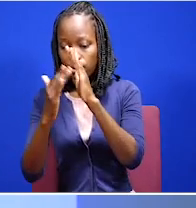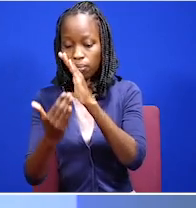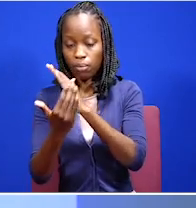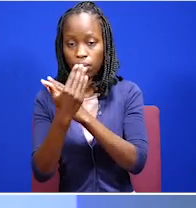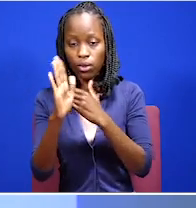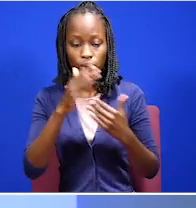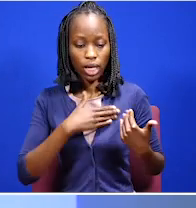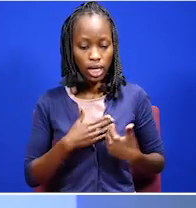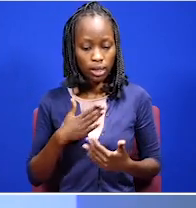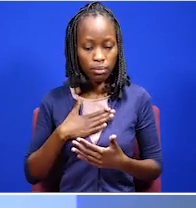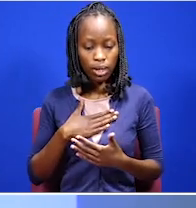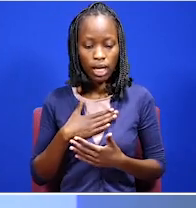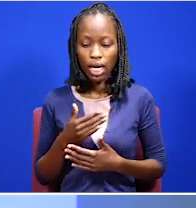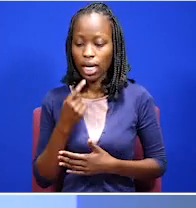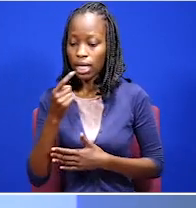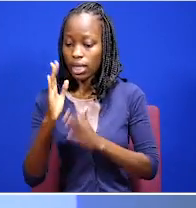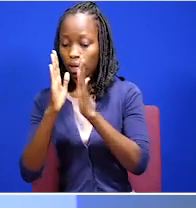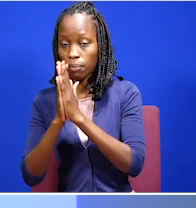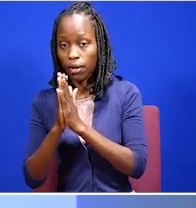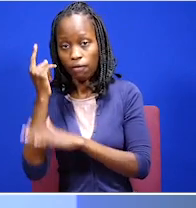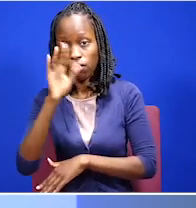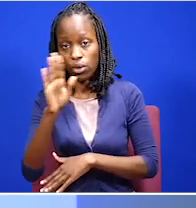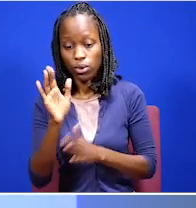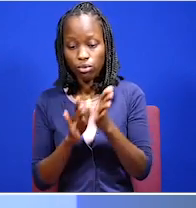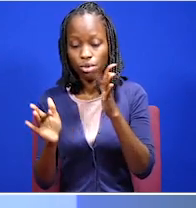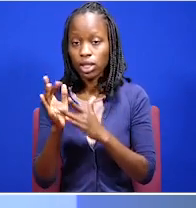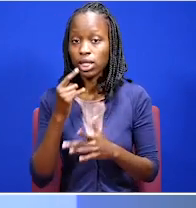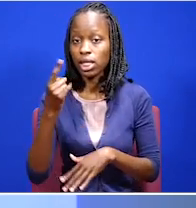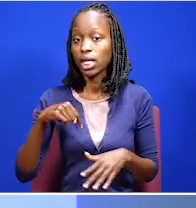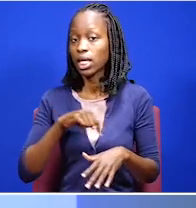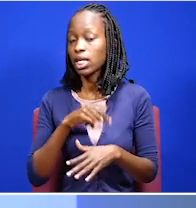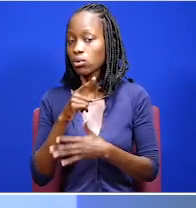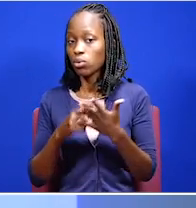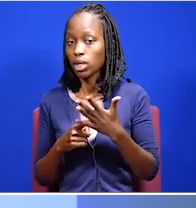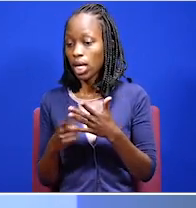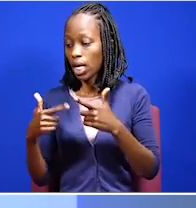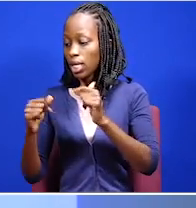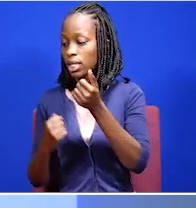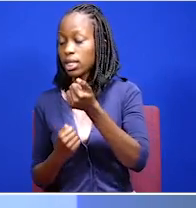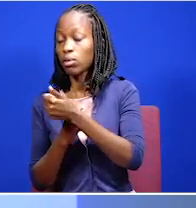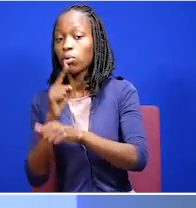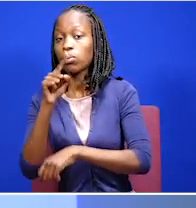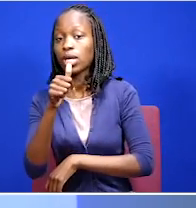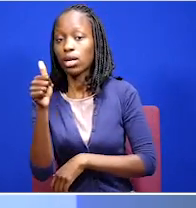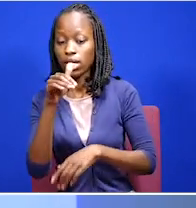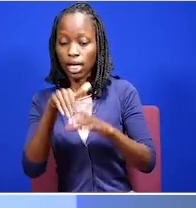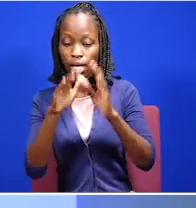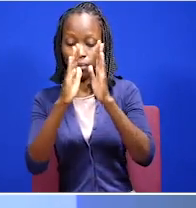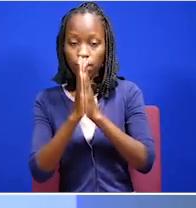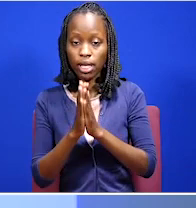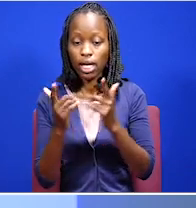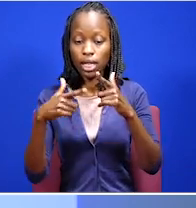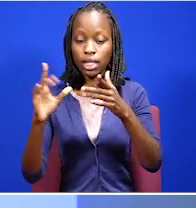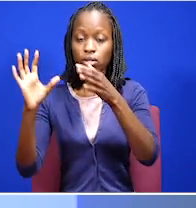And oh, this morning you were on my heart and I whispered a prayer. And so Jesus is telling us, let's support